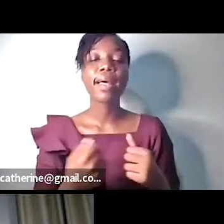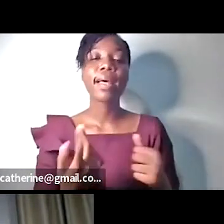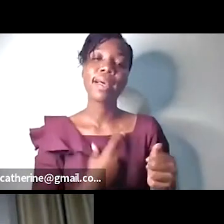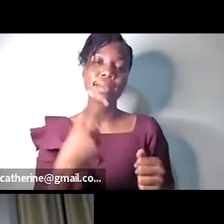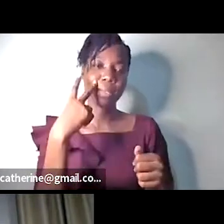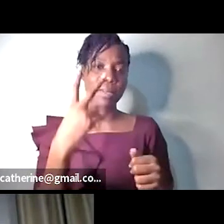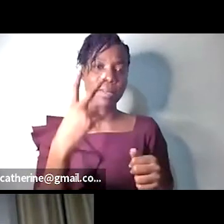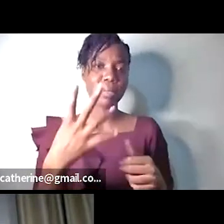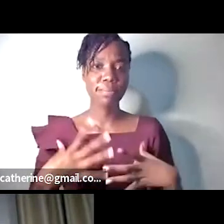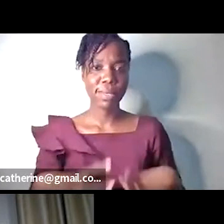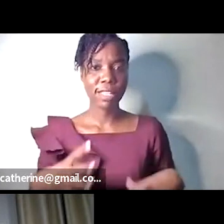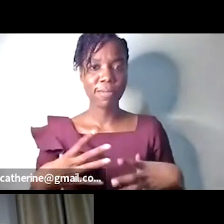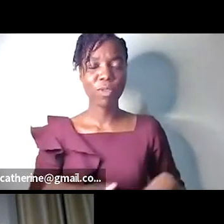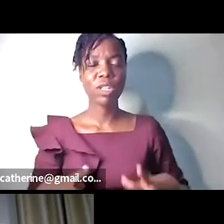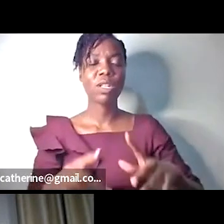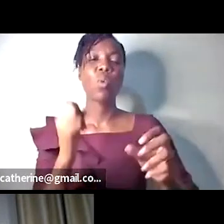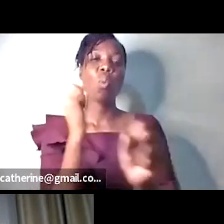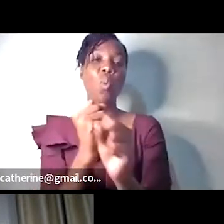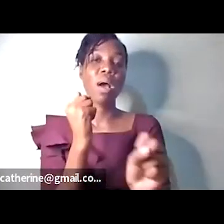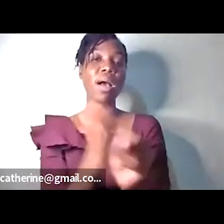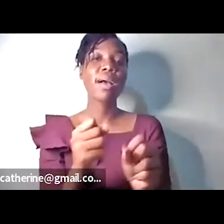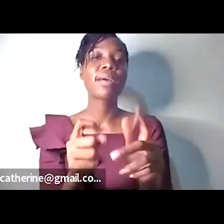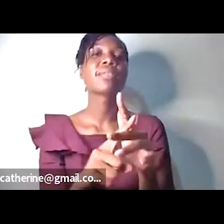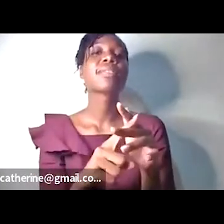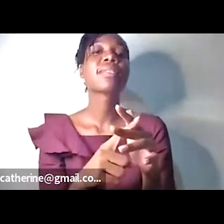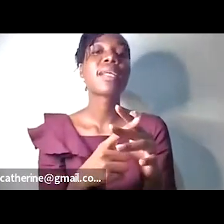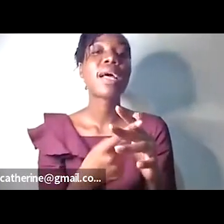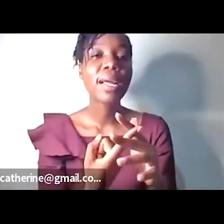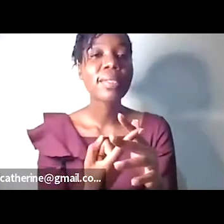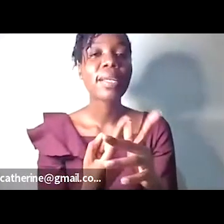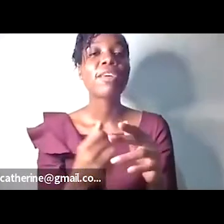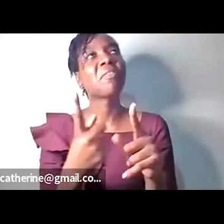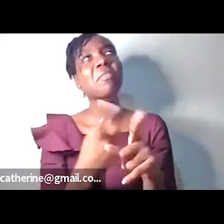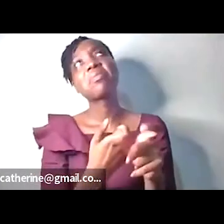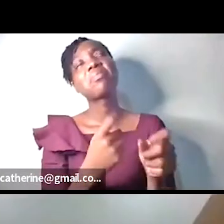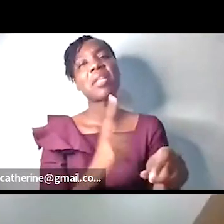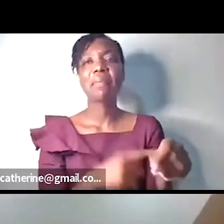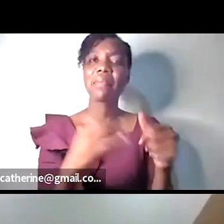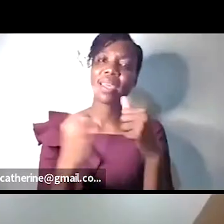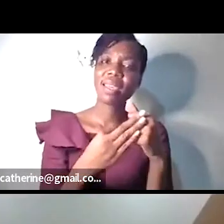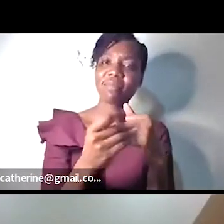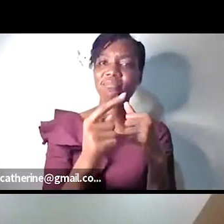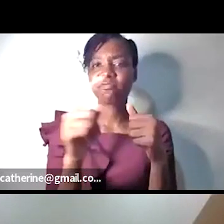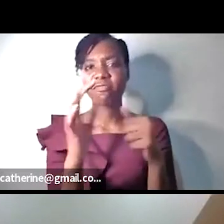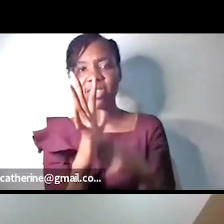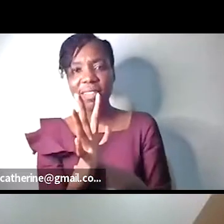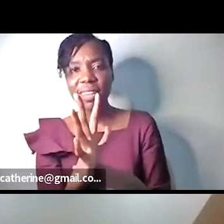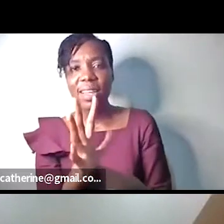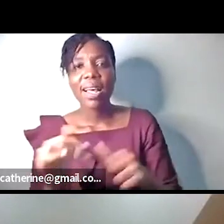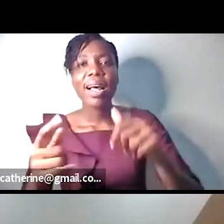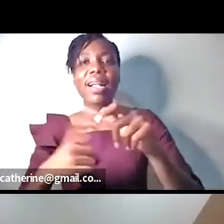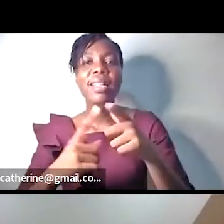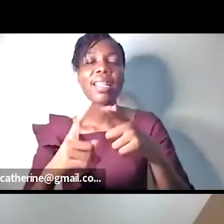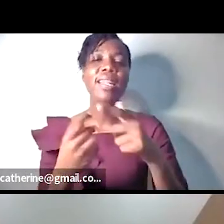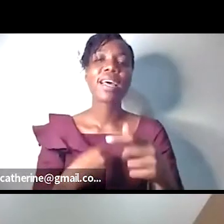our work from 8 to 5. Flexible arrangements is